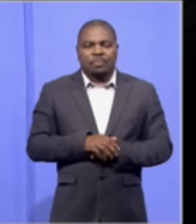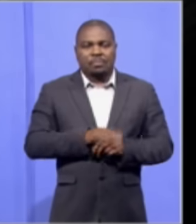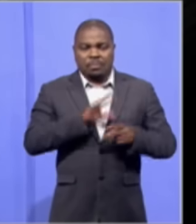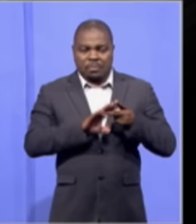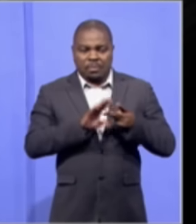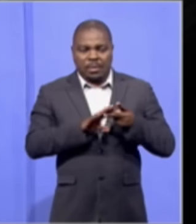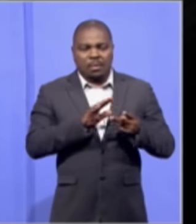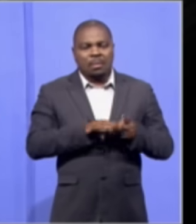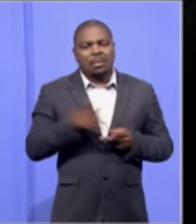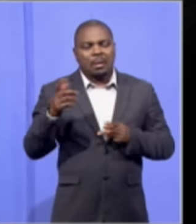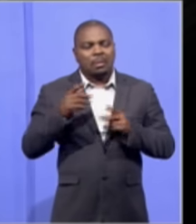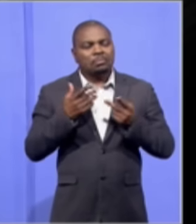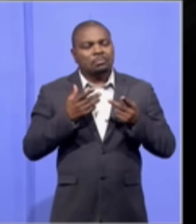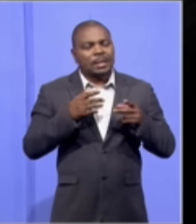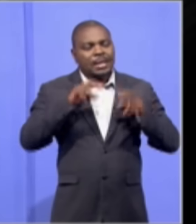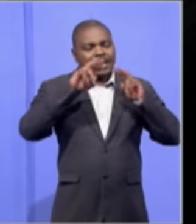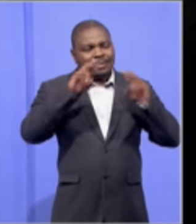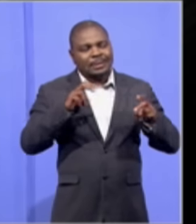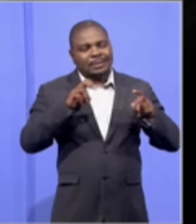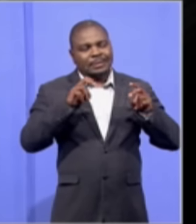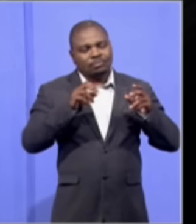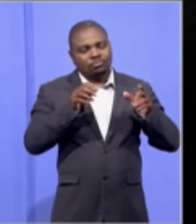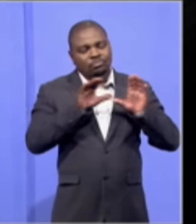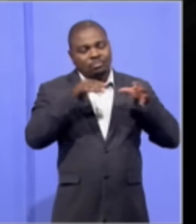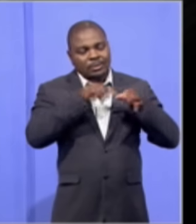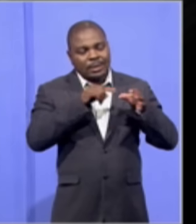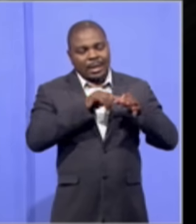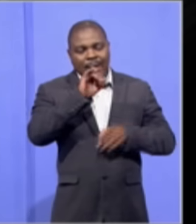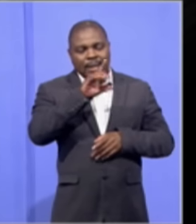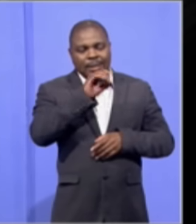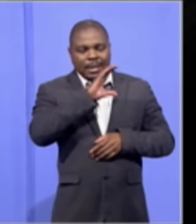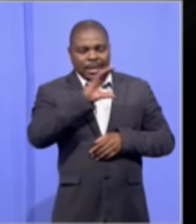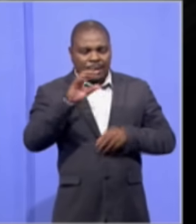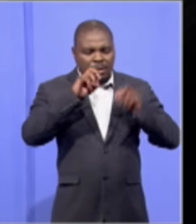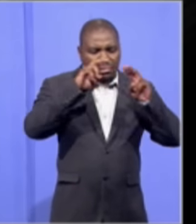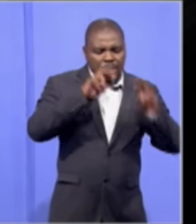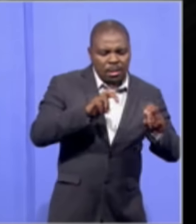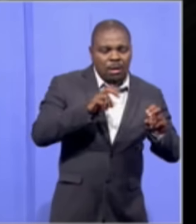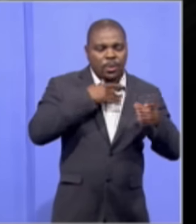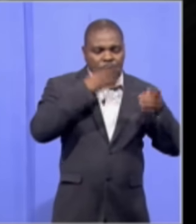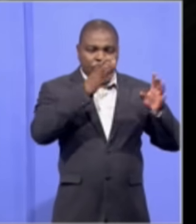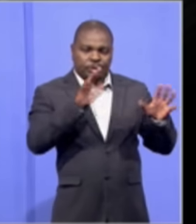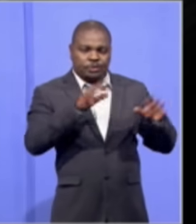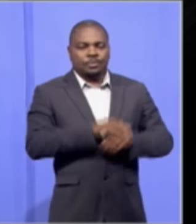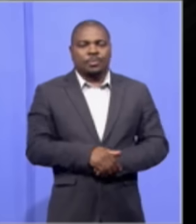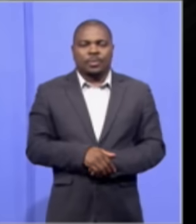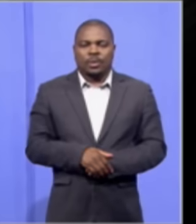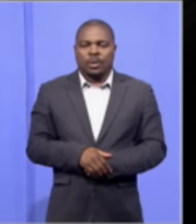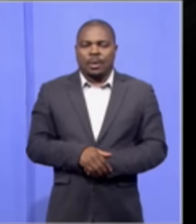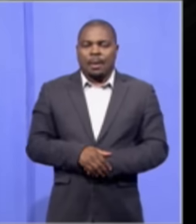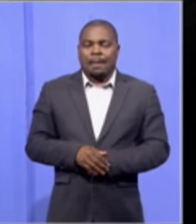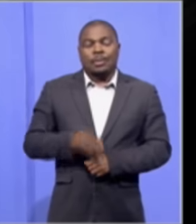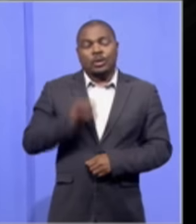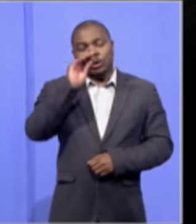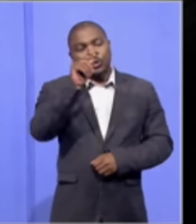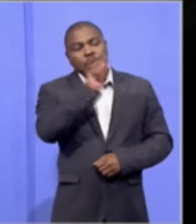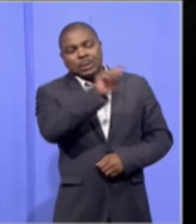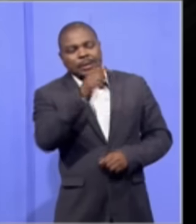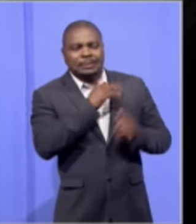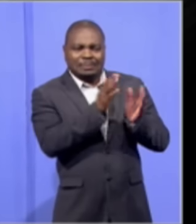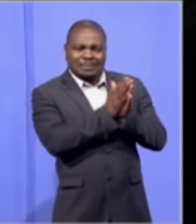the Investigating Directorate Against Corruption, also known as IDAC, on the speculation. We plead with the media to avoid